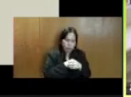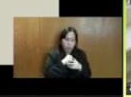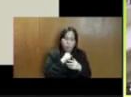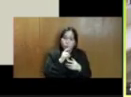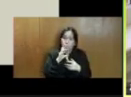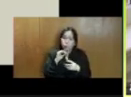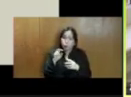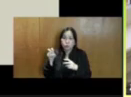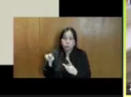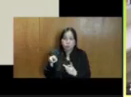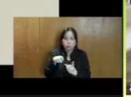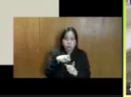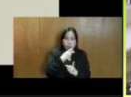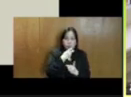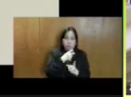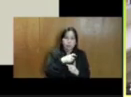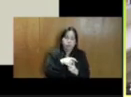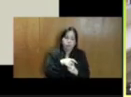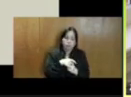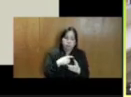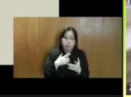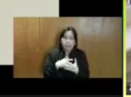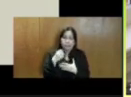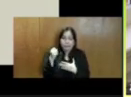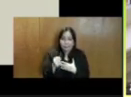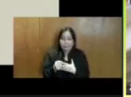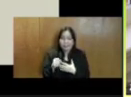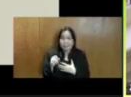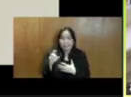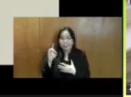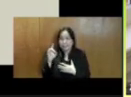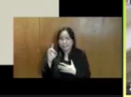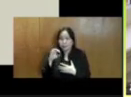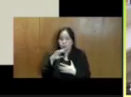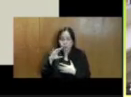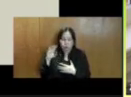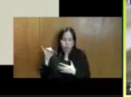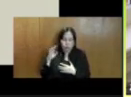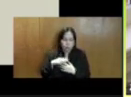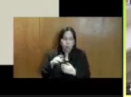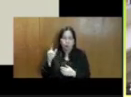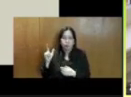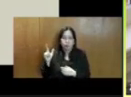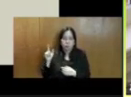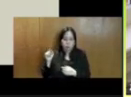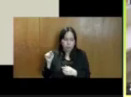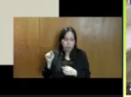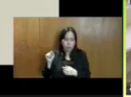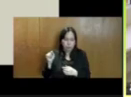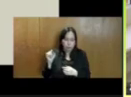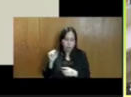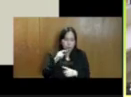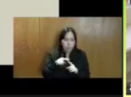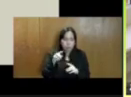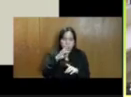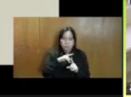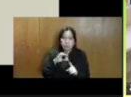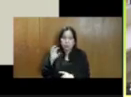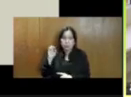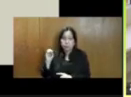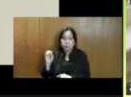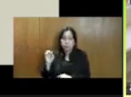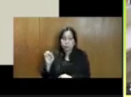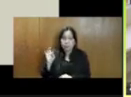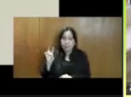transitions out of dirty jobs, by 2021, we observed that about 0.7% are